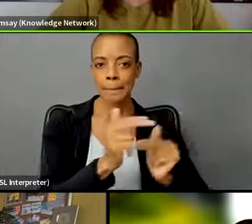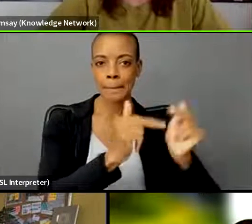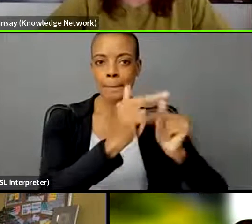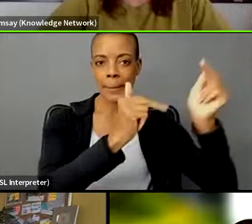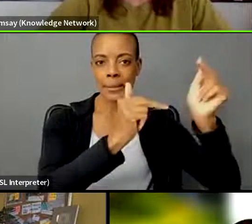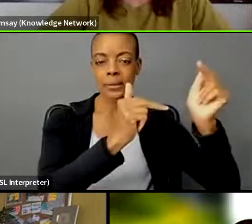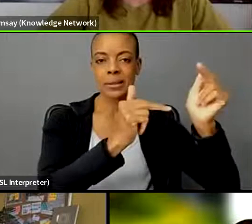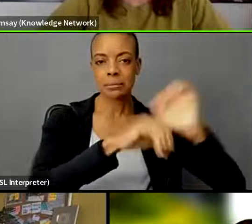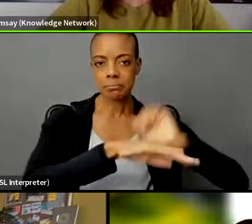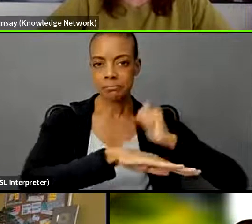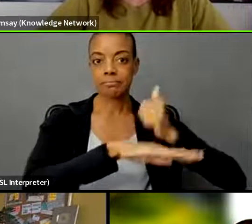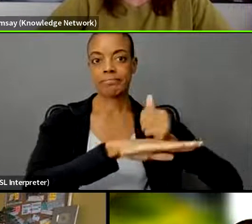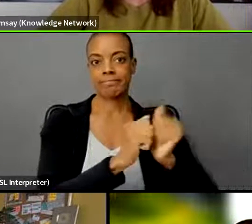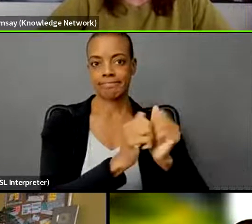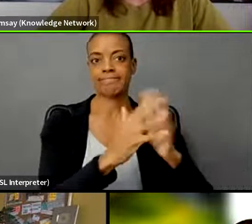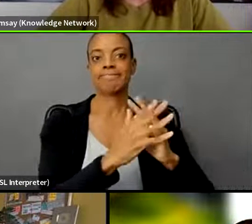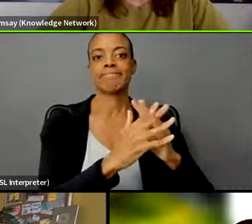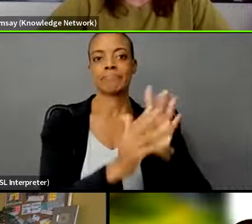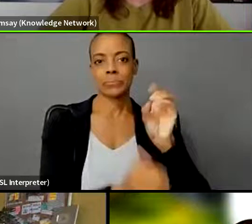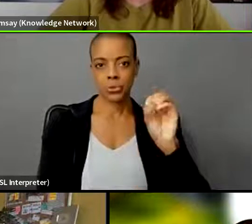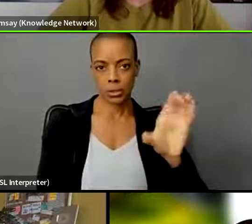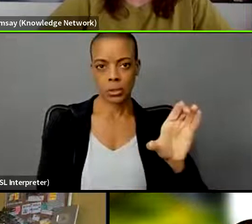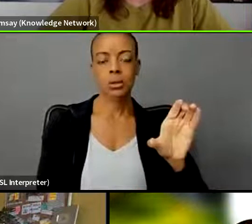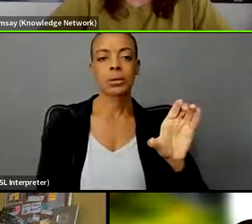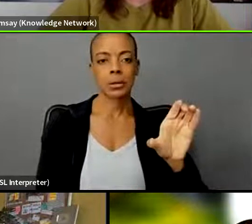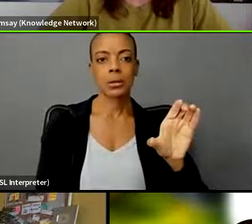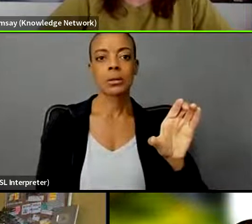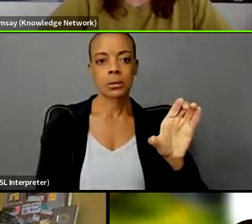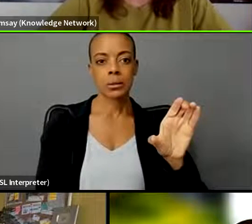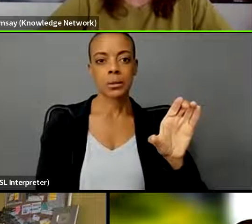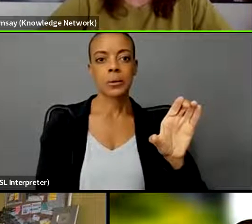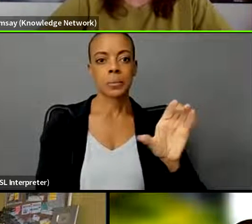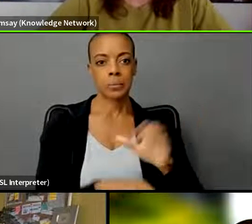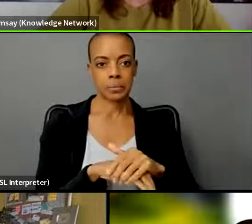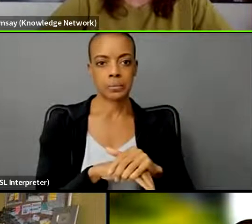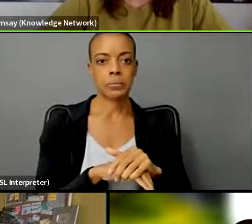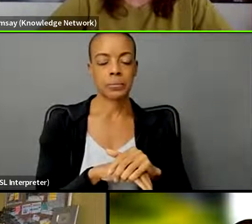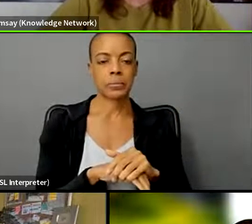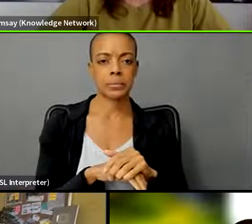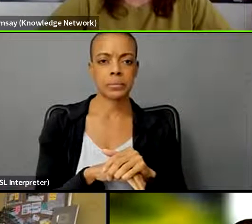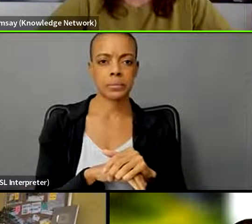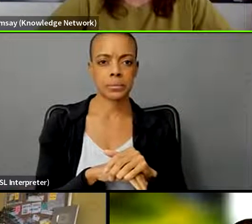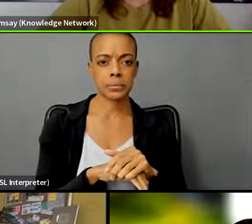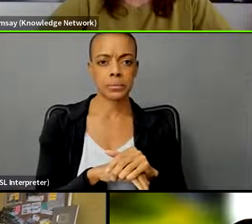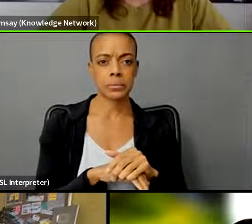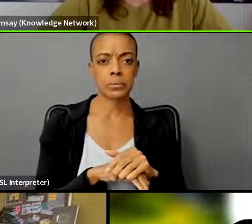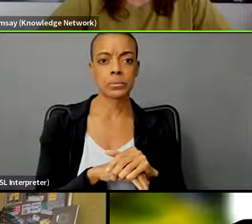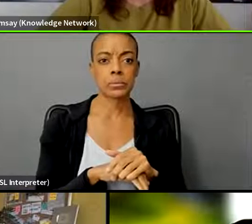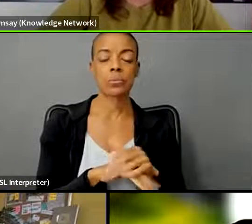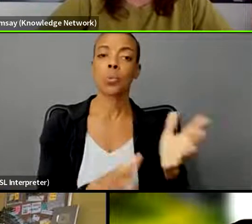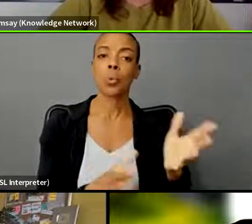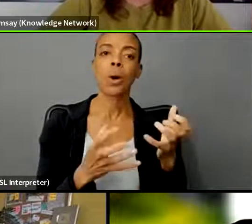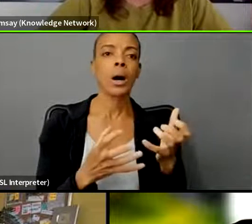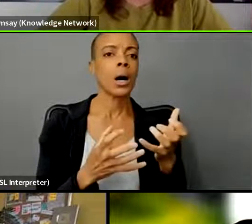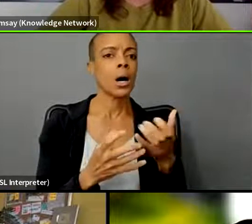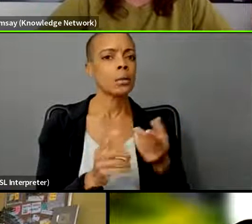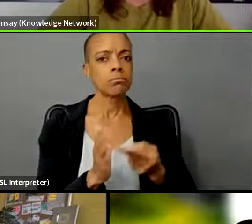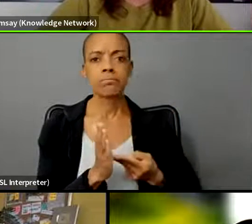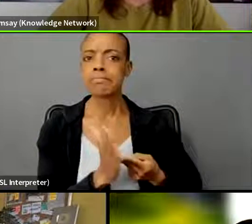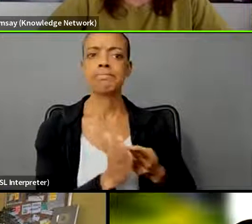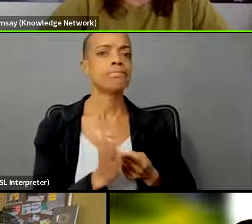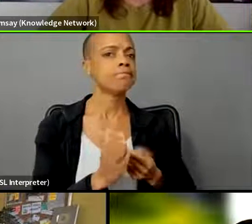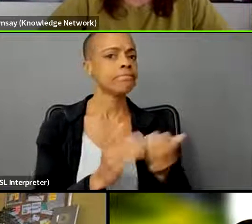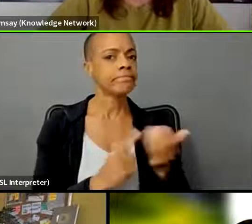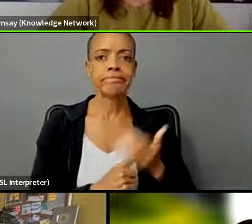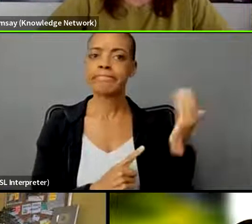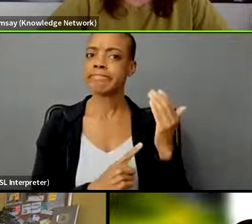flagship documentary strand. They have Pride and Place within our schedule. We're looking for really authentic stories that